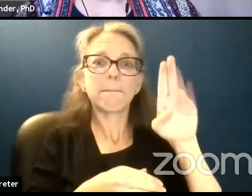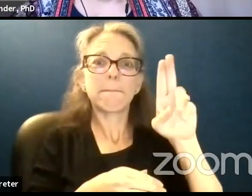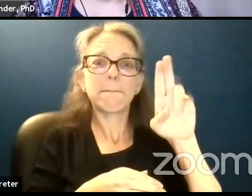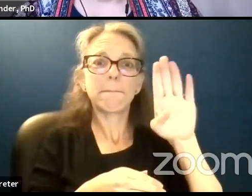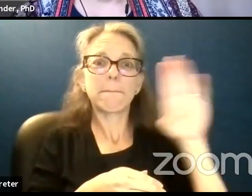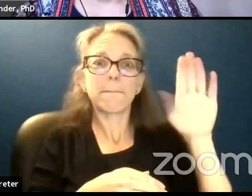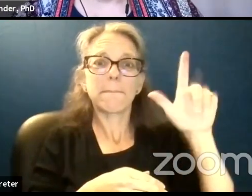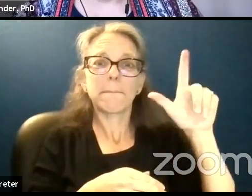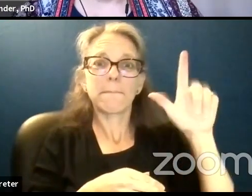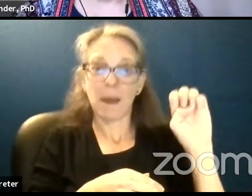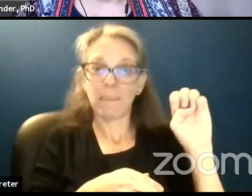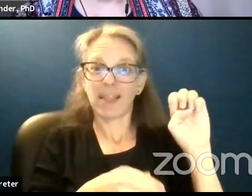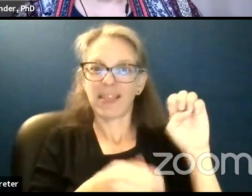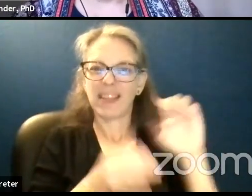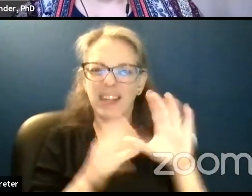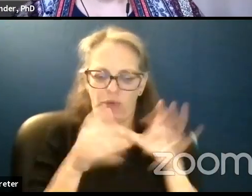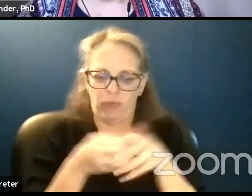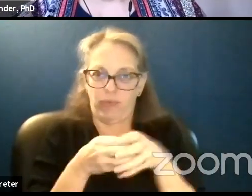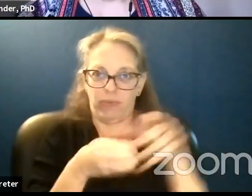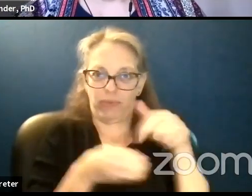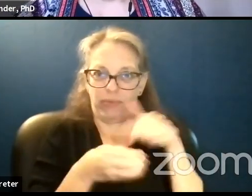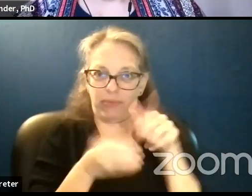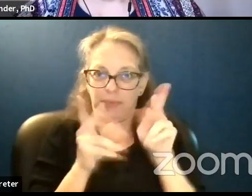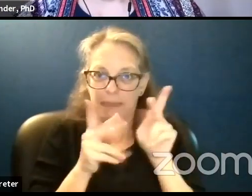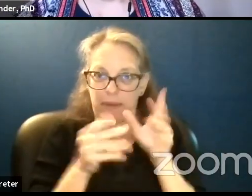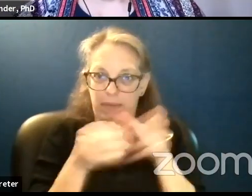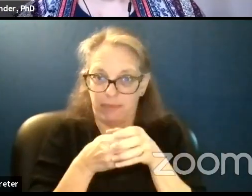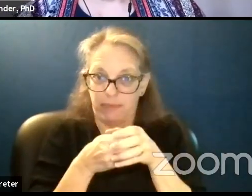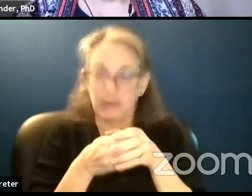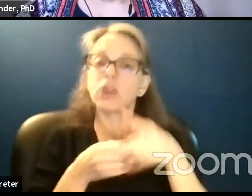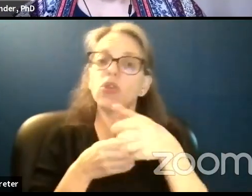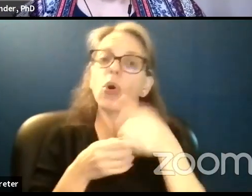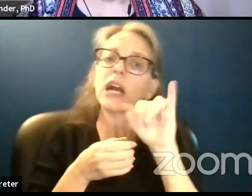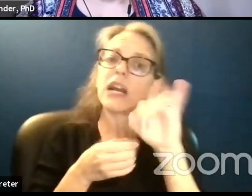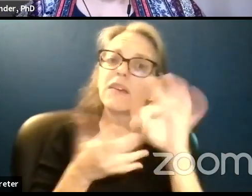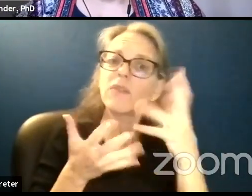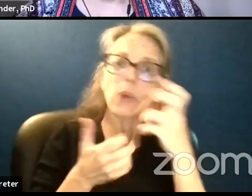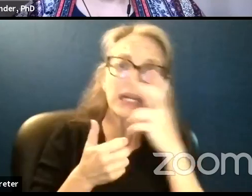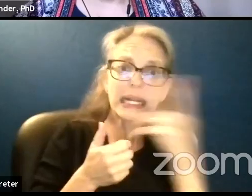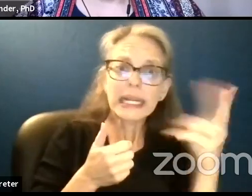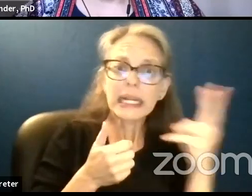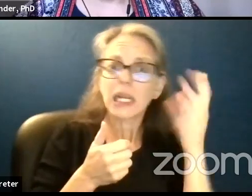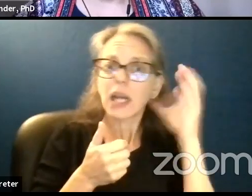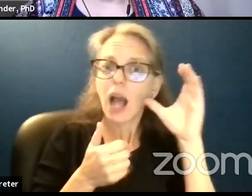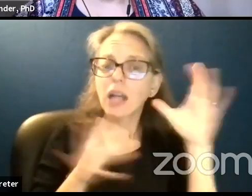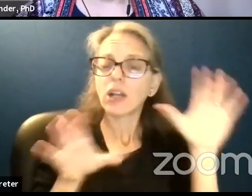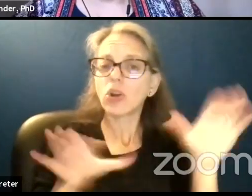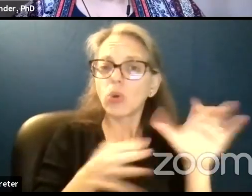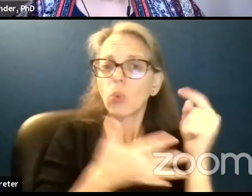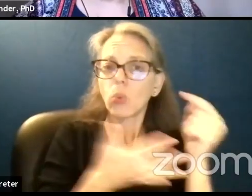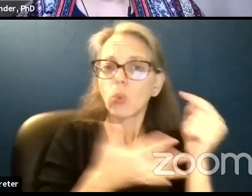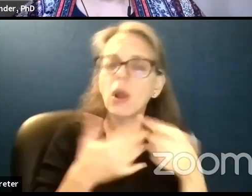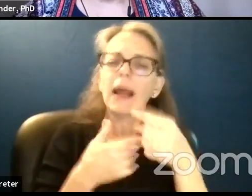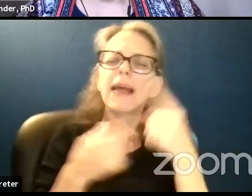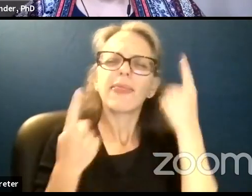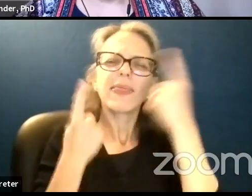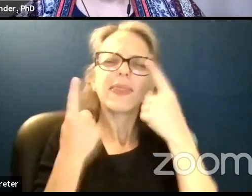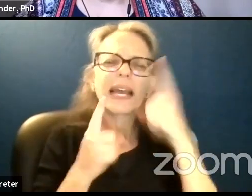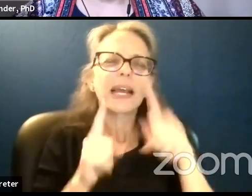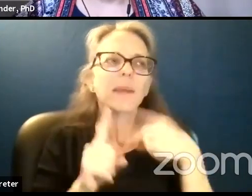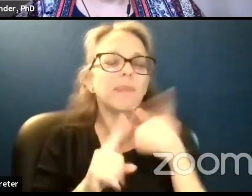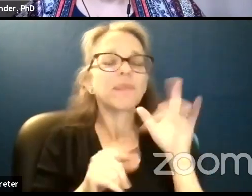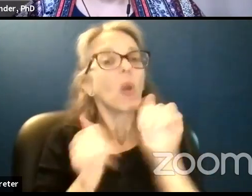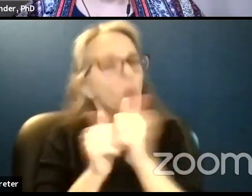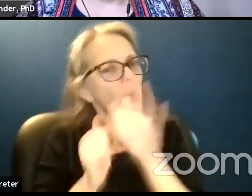bubbles and having a group of people. So maybe if you want to see your cousins and do some of those things, you think about, with your